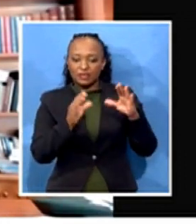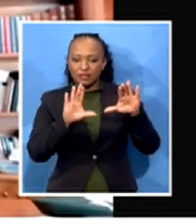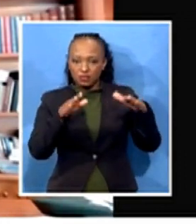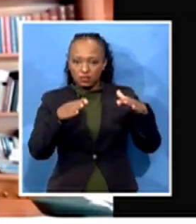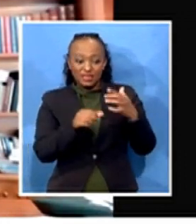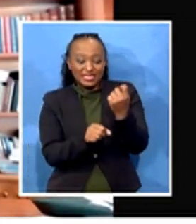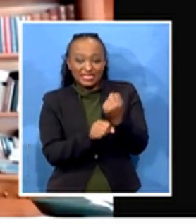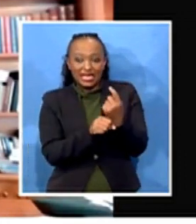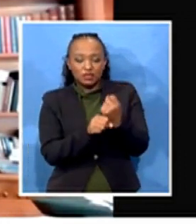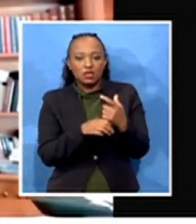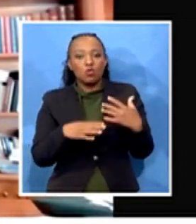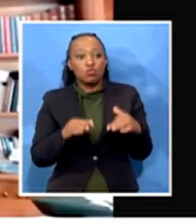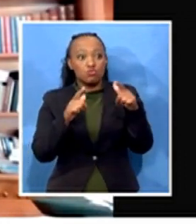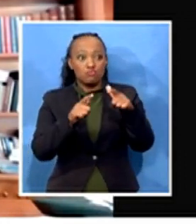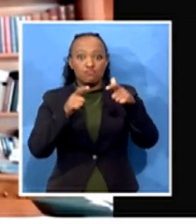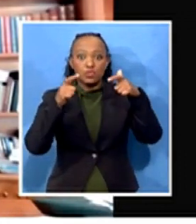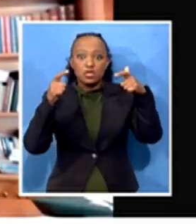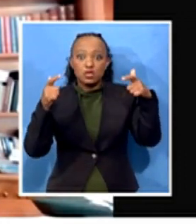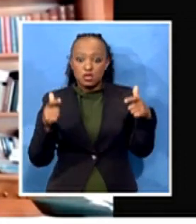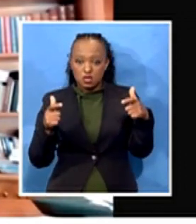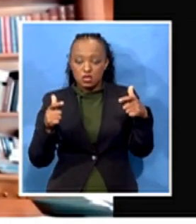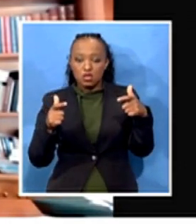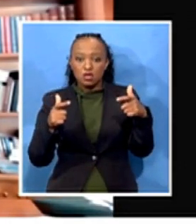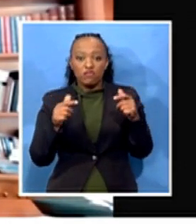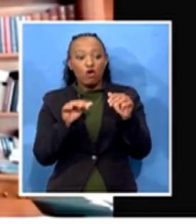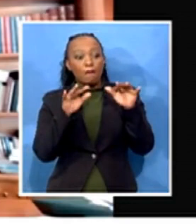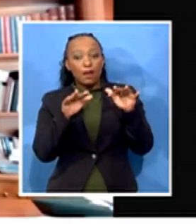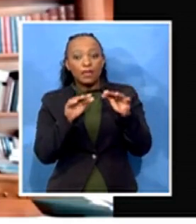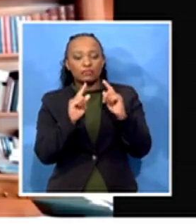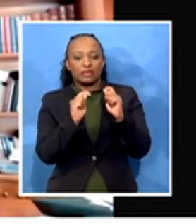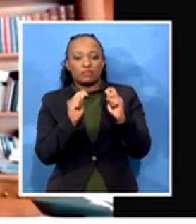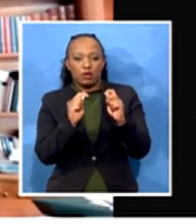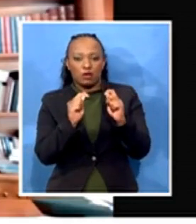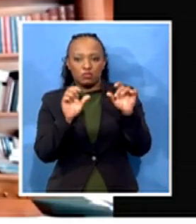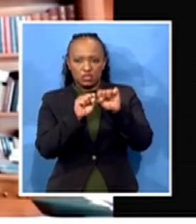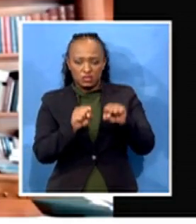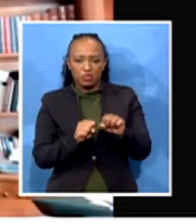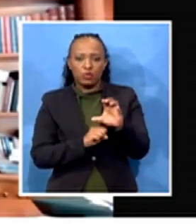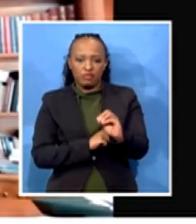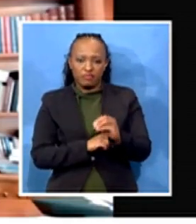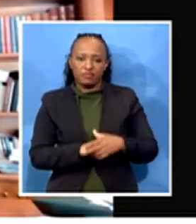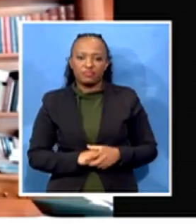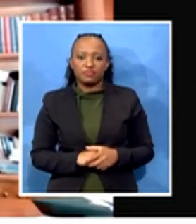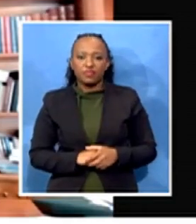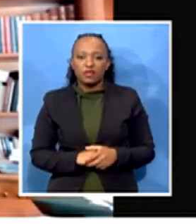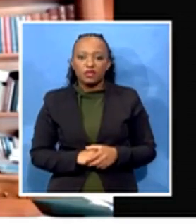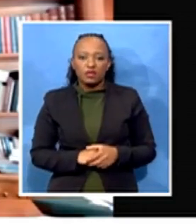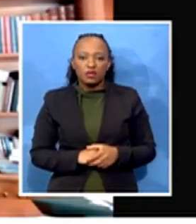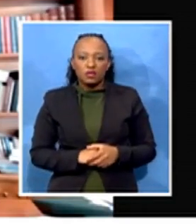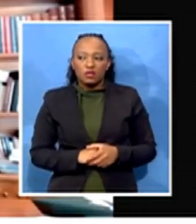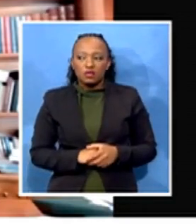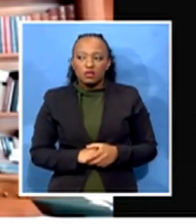our public transport system. If there ever is a transport system